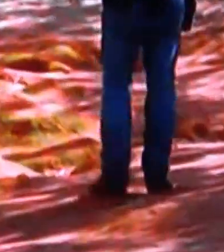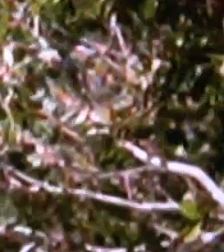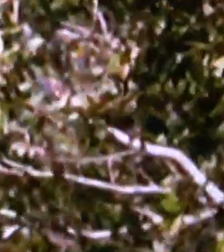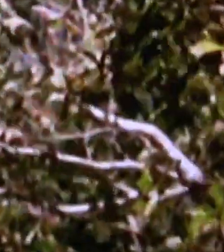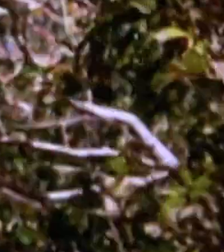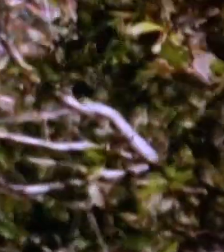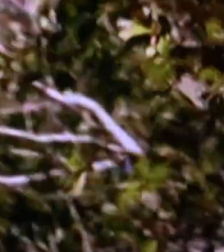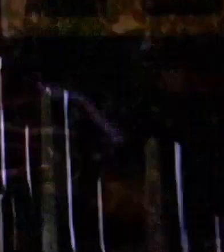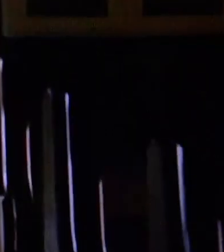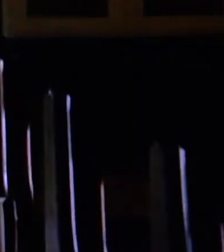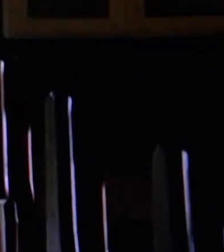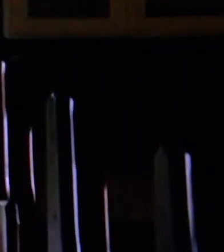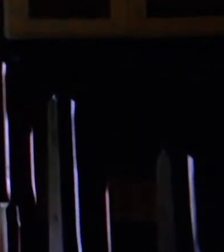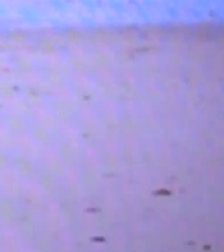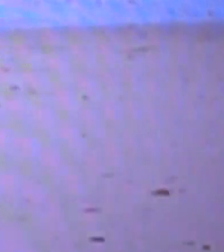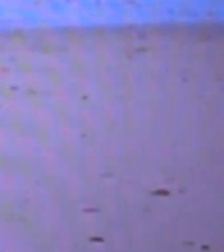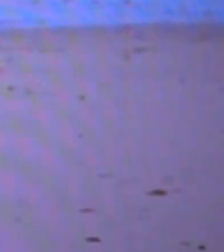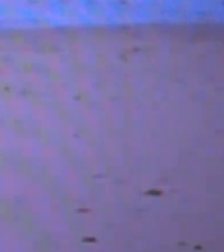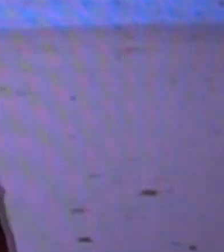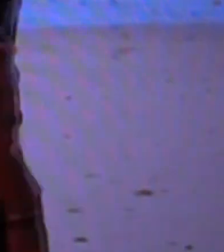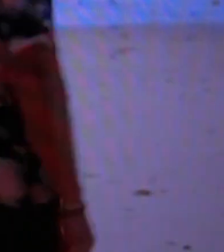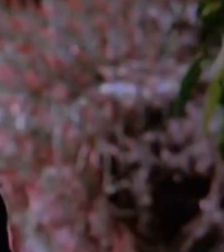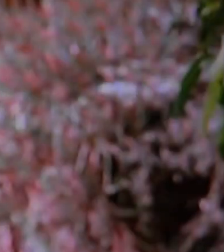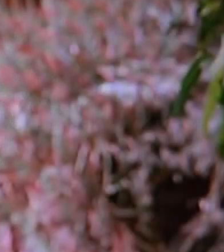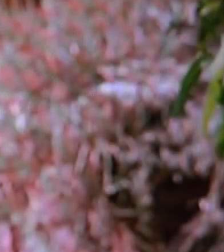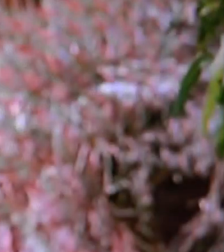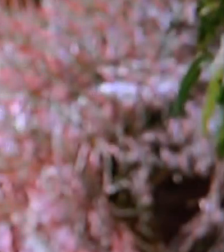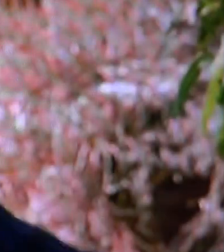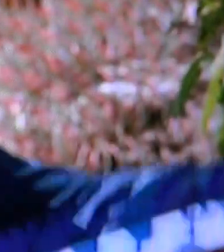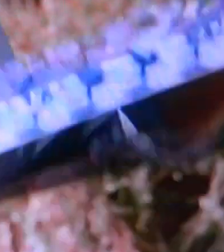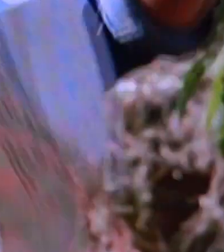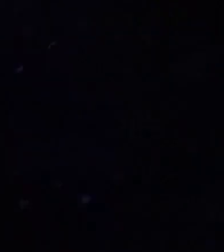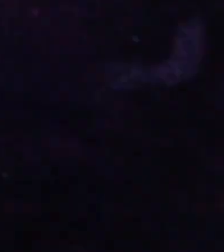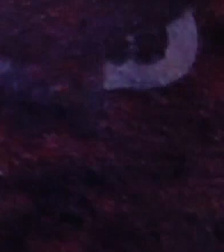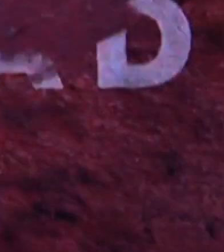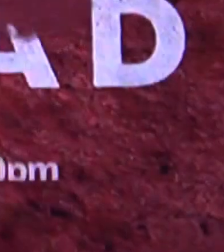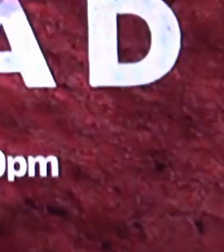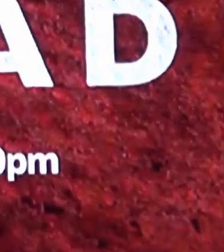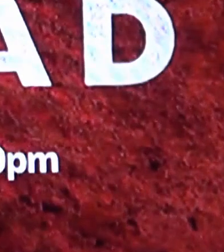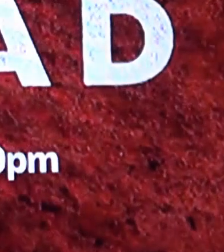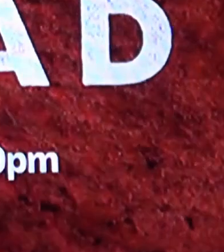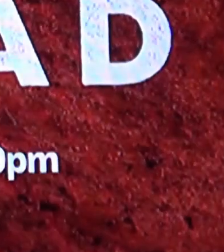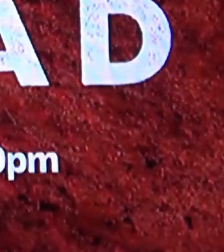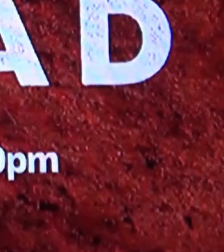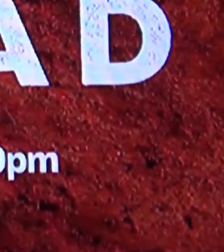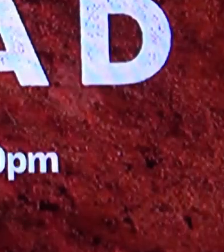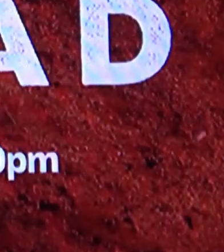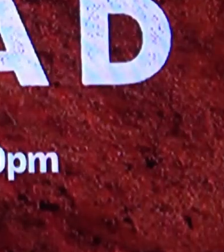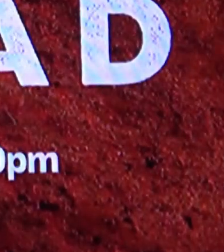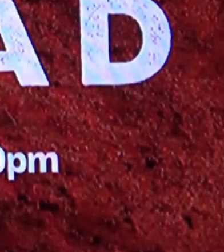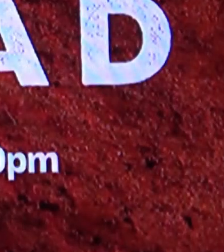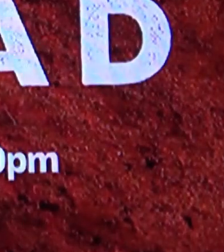Need to get forensics down here. Anyone you suspect? Everyone's a suspect, aren't they? Mystery Road continues Sunday